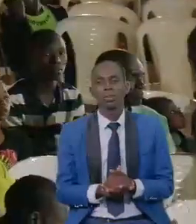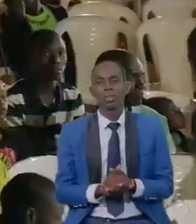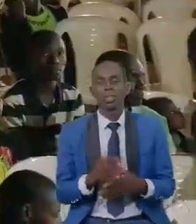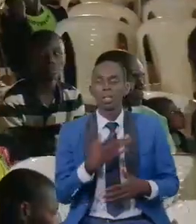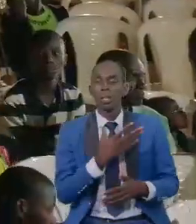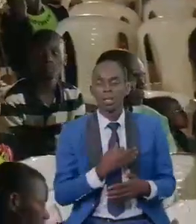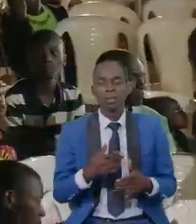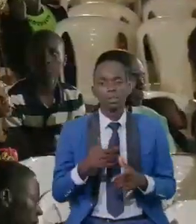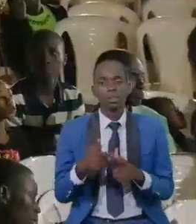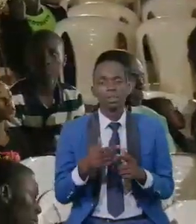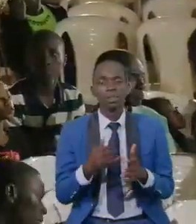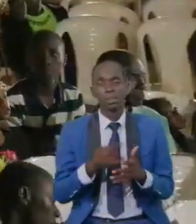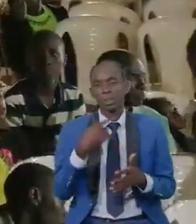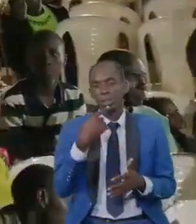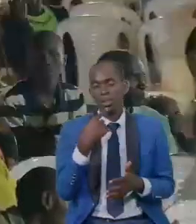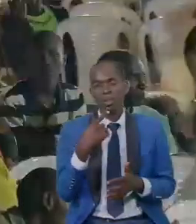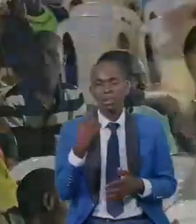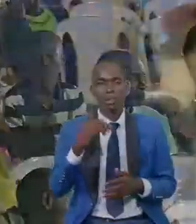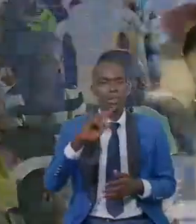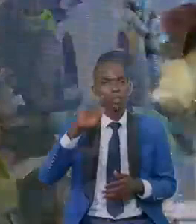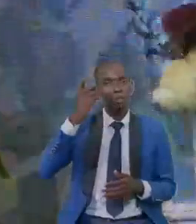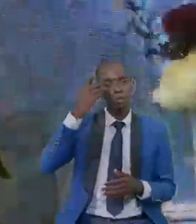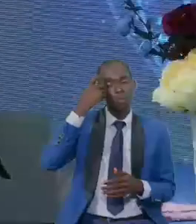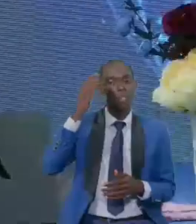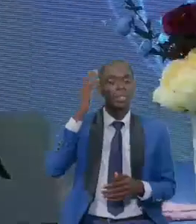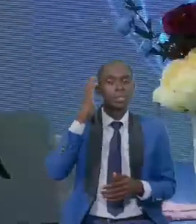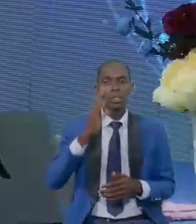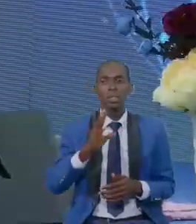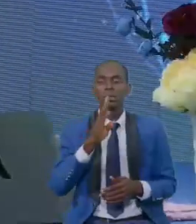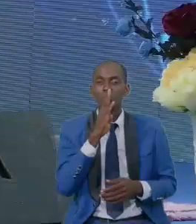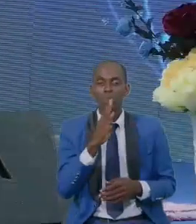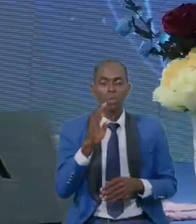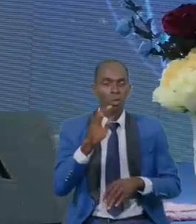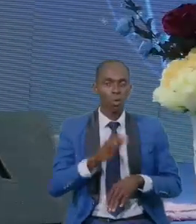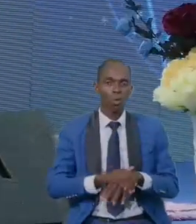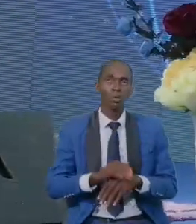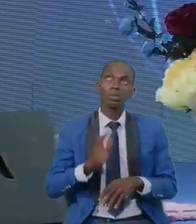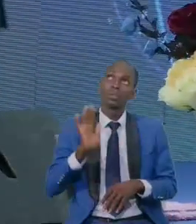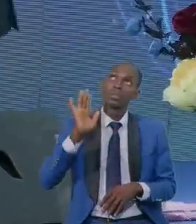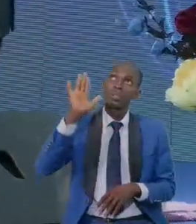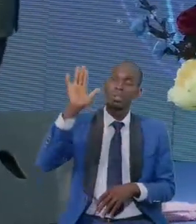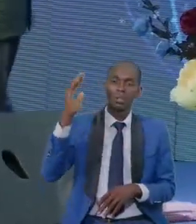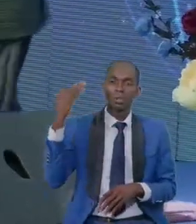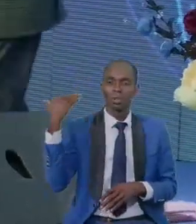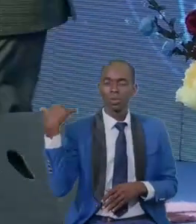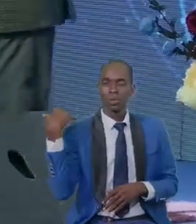says, the government shall be upon a shoulder.